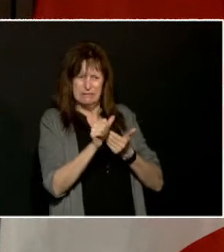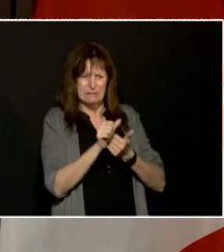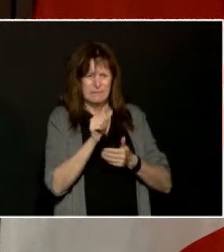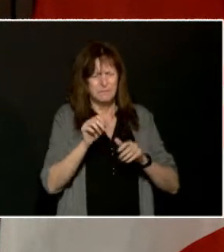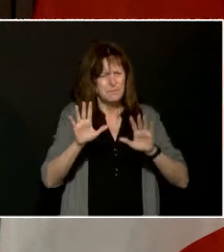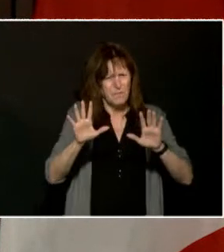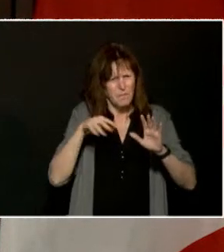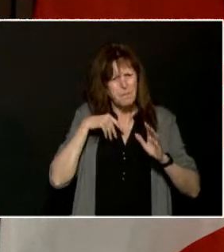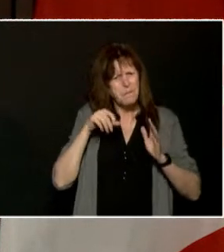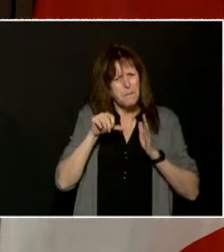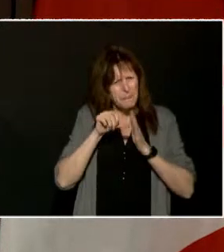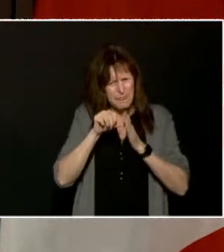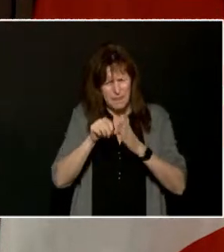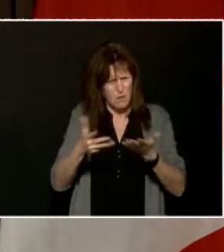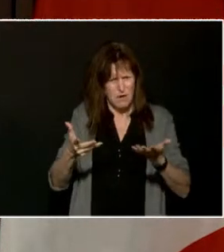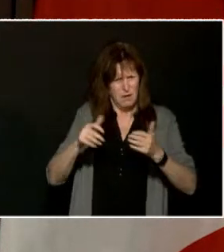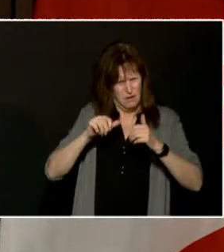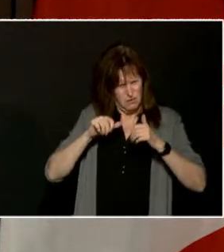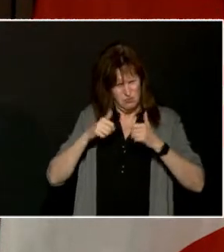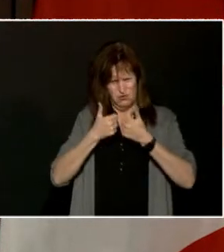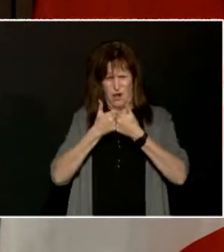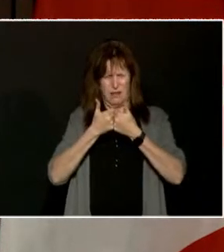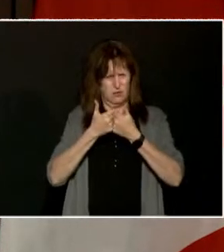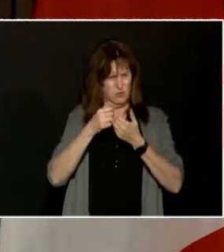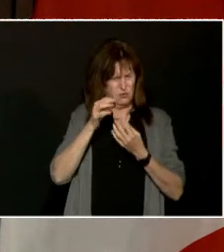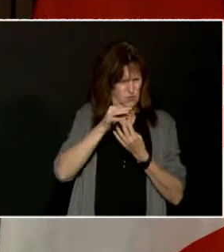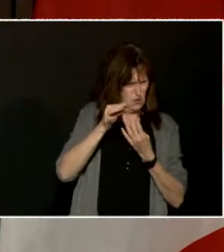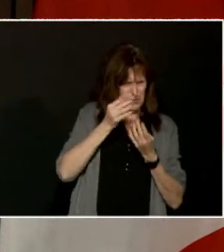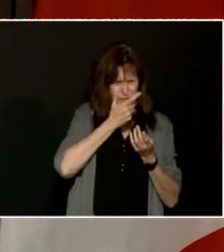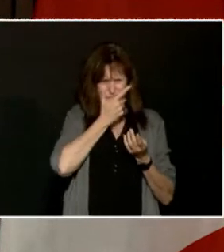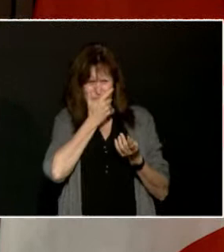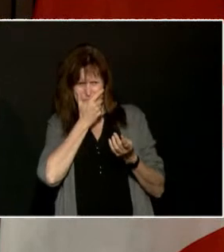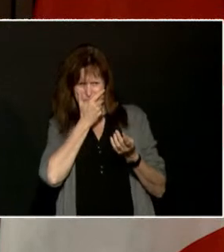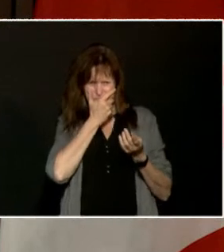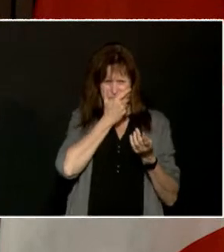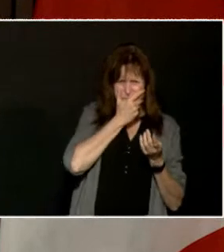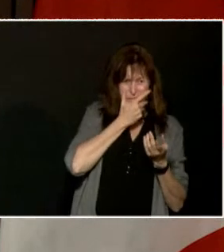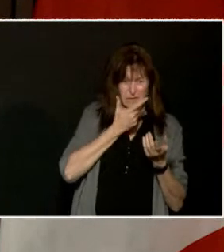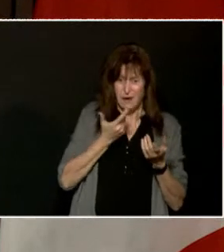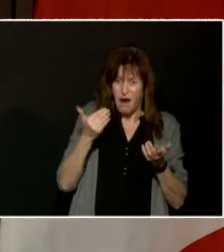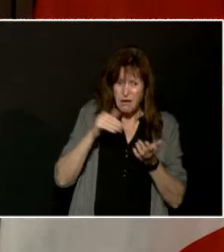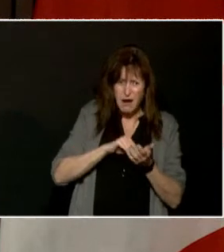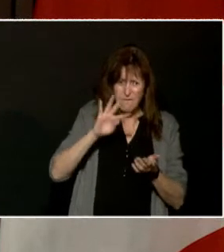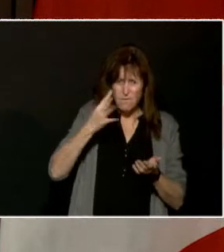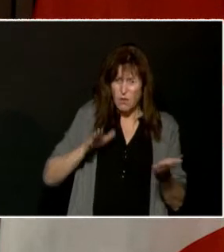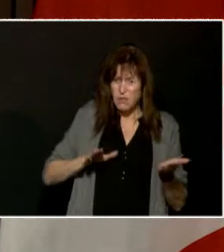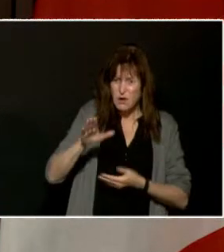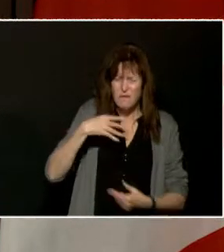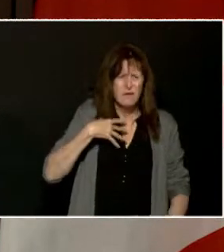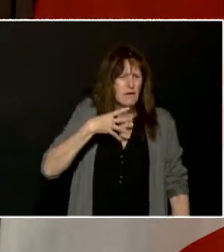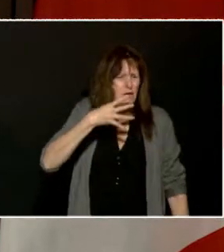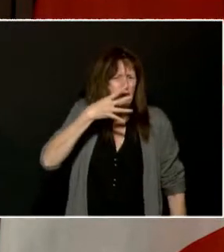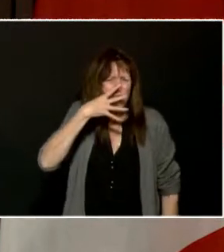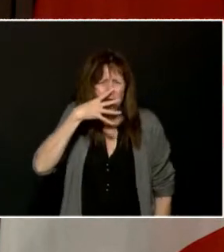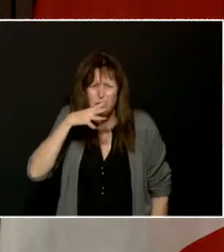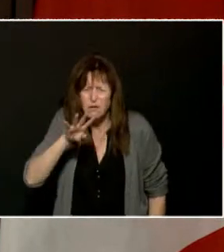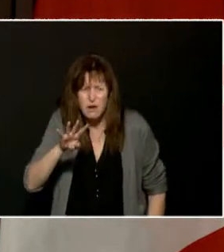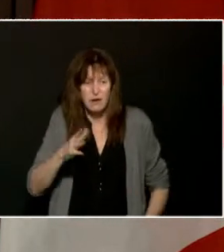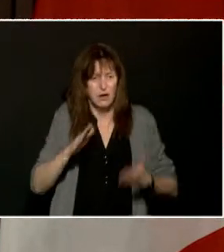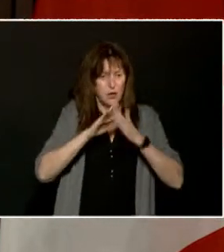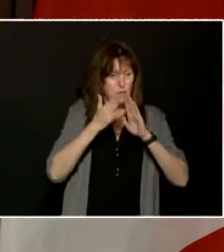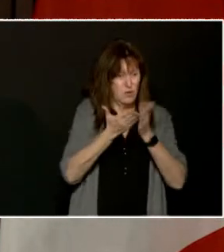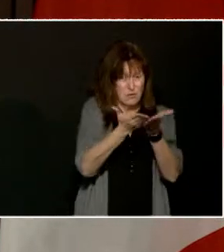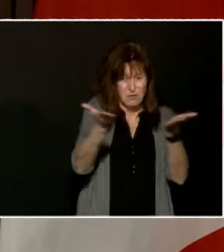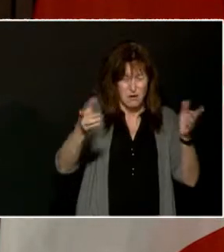are challenging choices. No one wants a fourth wave. We as a community will need to be careful and cautious to avoid that fourth